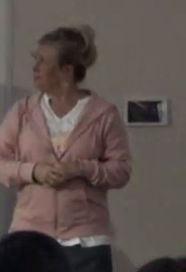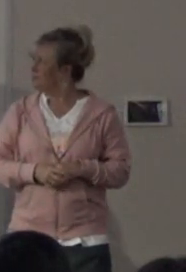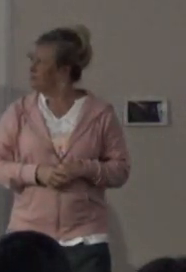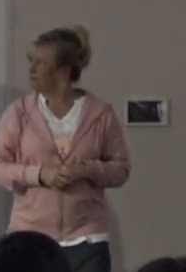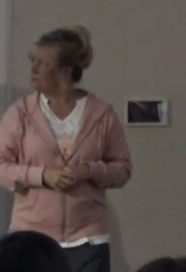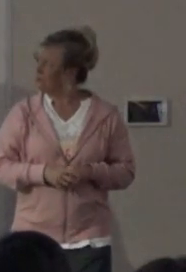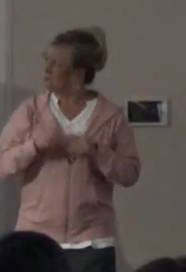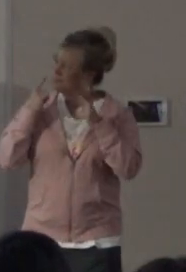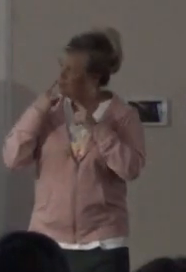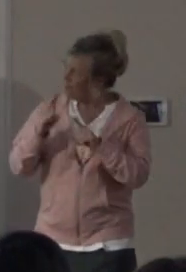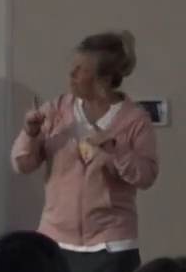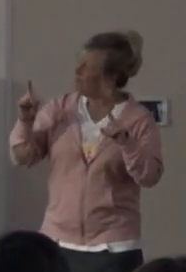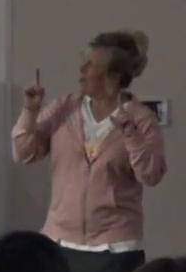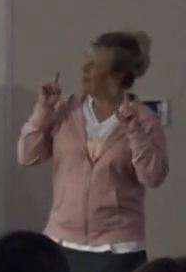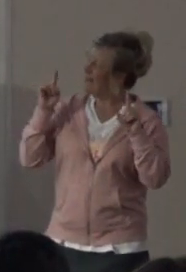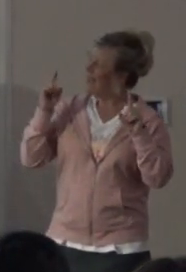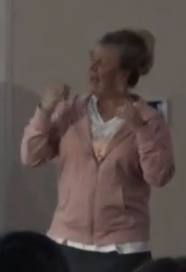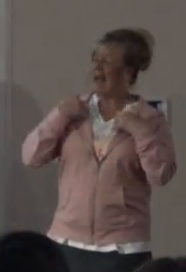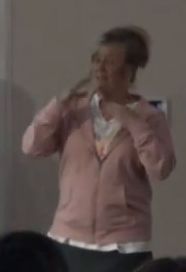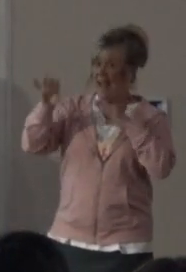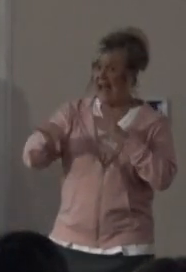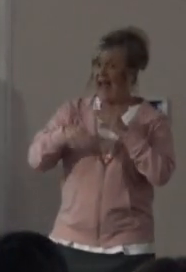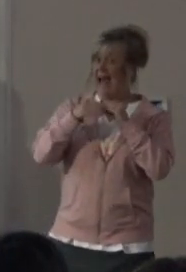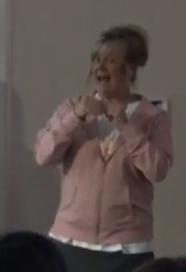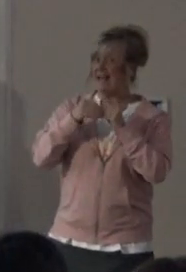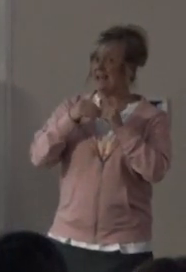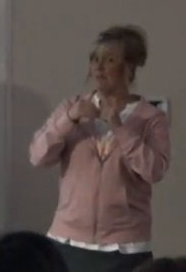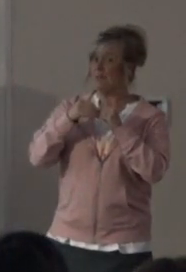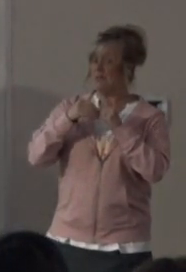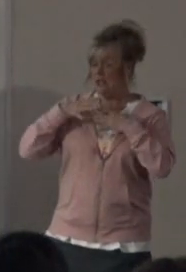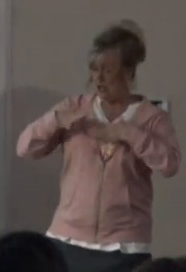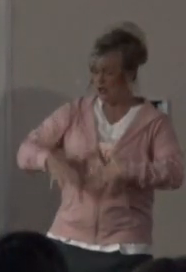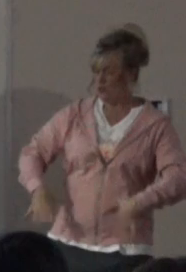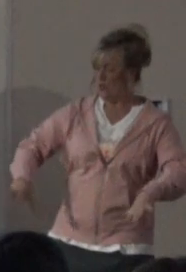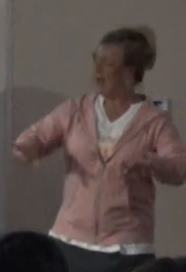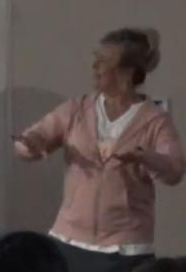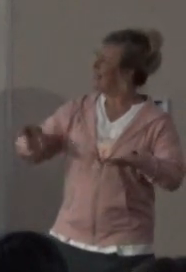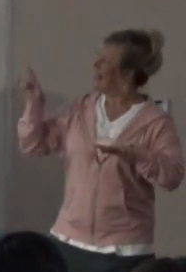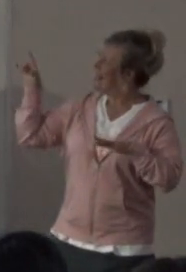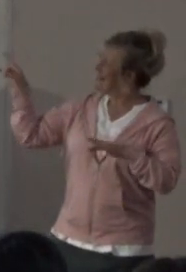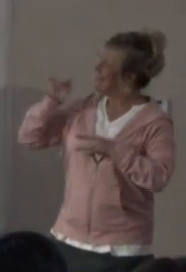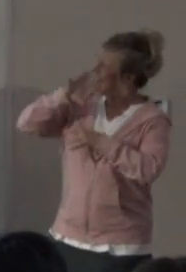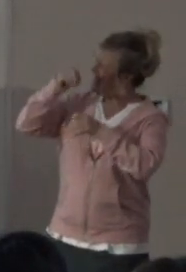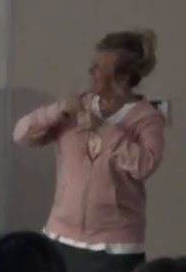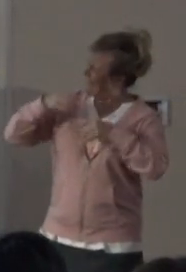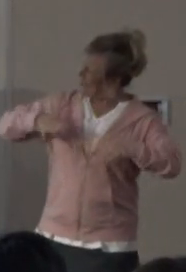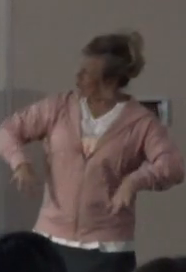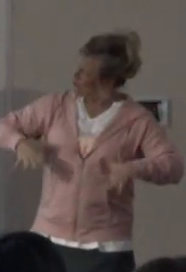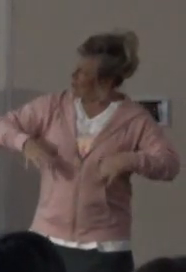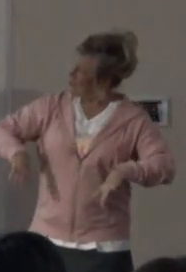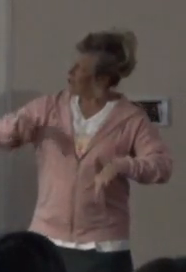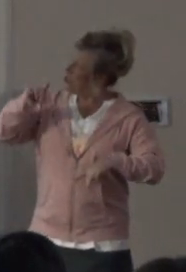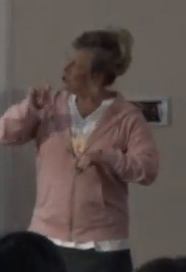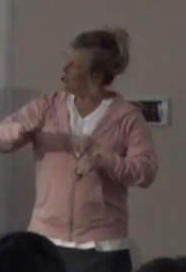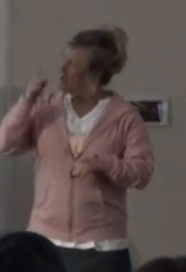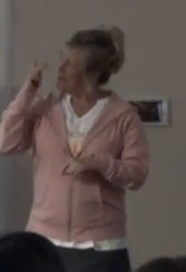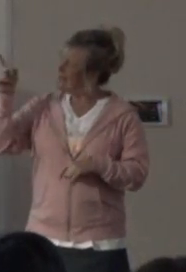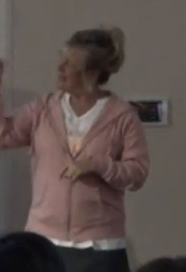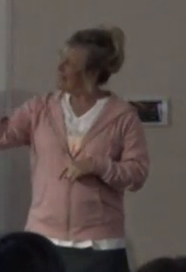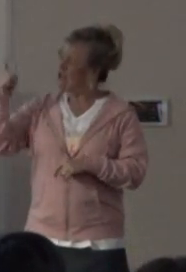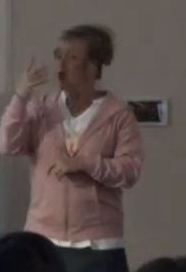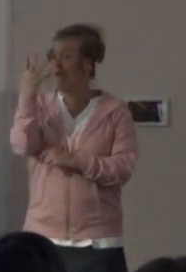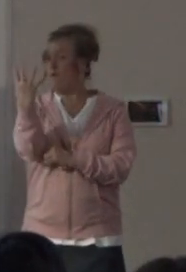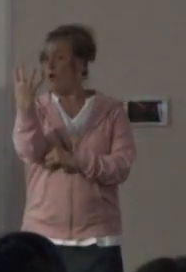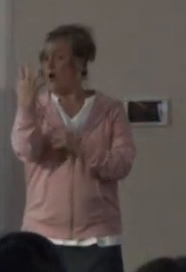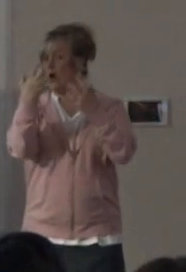So finally I got to the adding them to the dress part. And this is the inside of my dress. You can see over there, those are the 4 motors